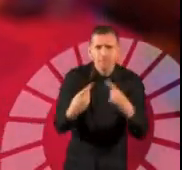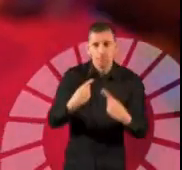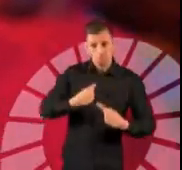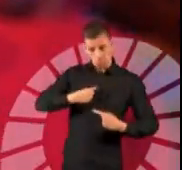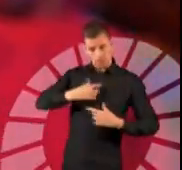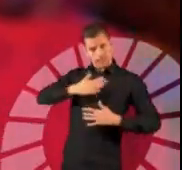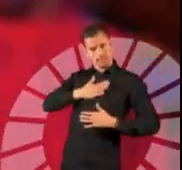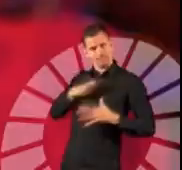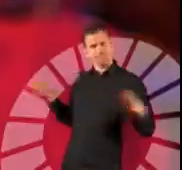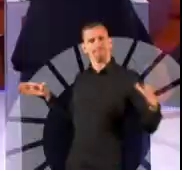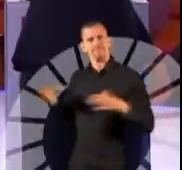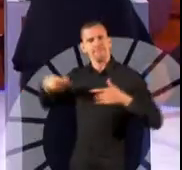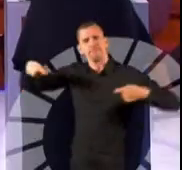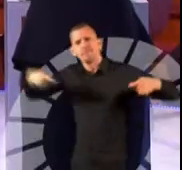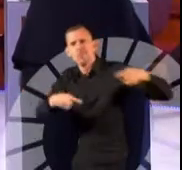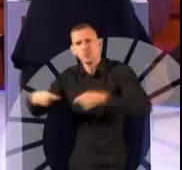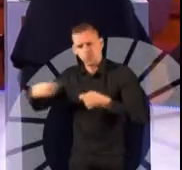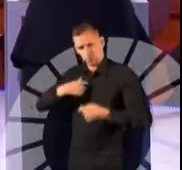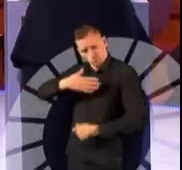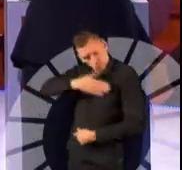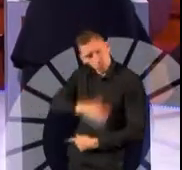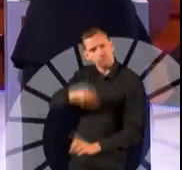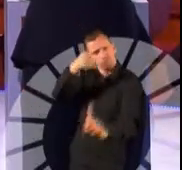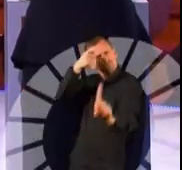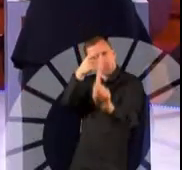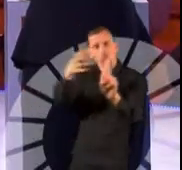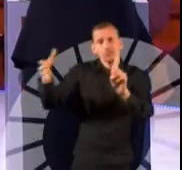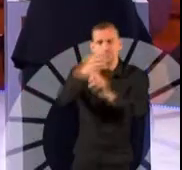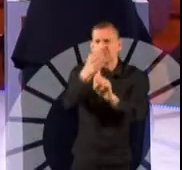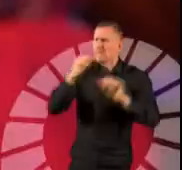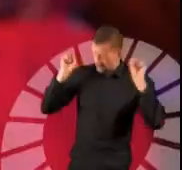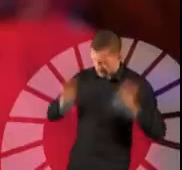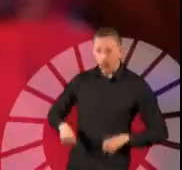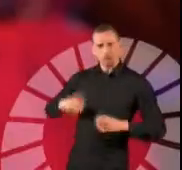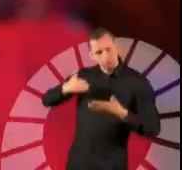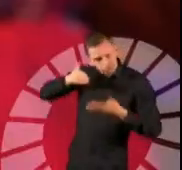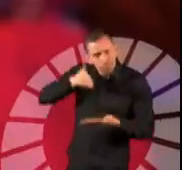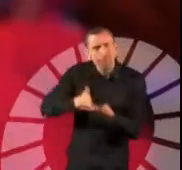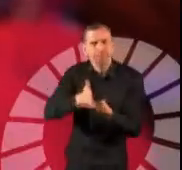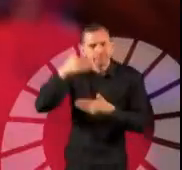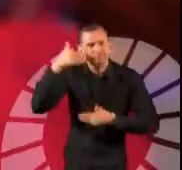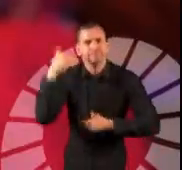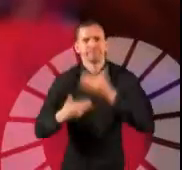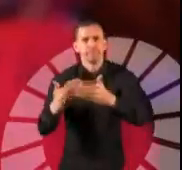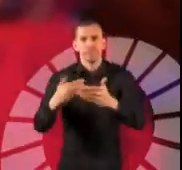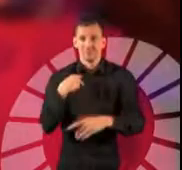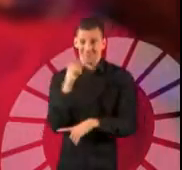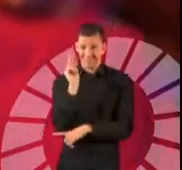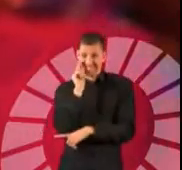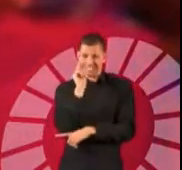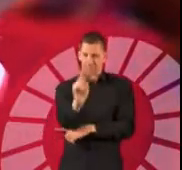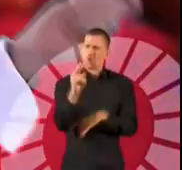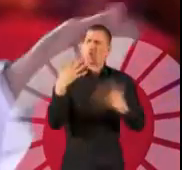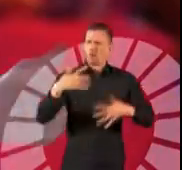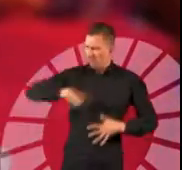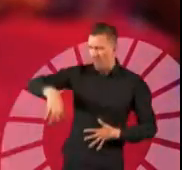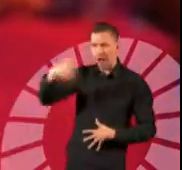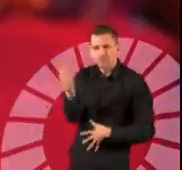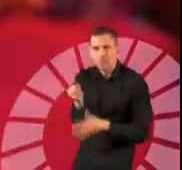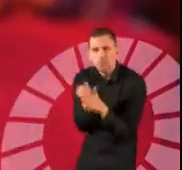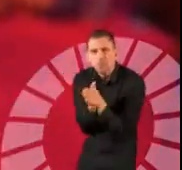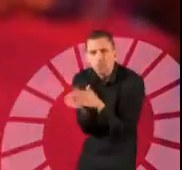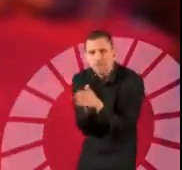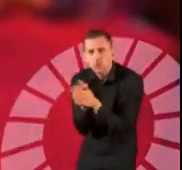vision to help countries transform education. We have hardwired gender equality throughout all of our